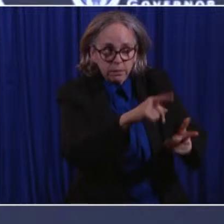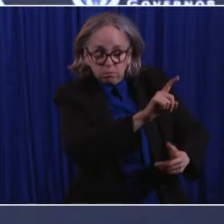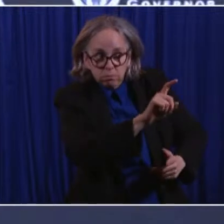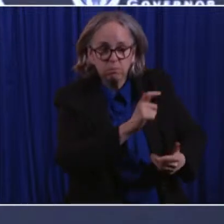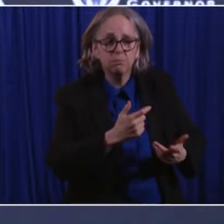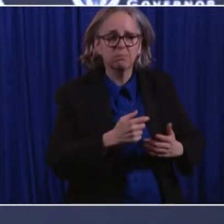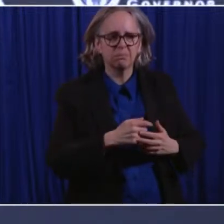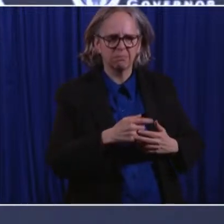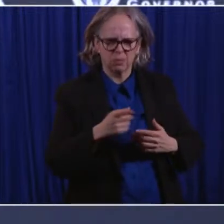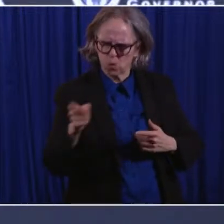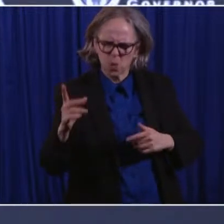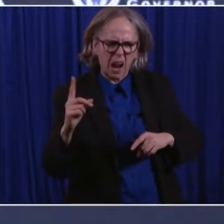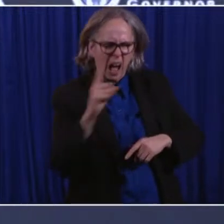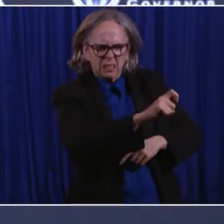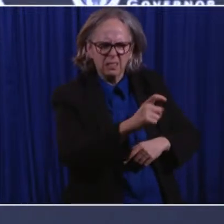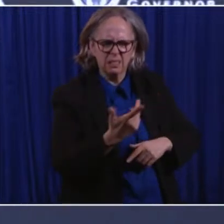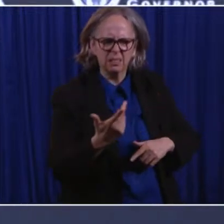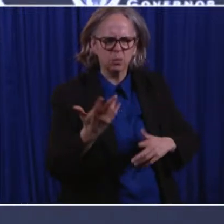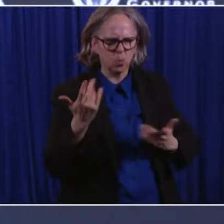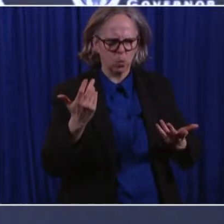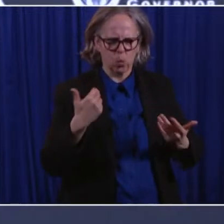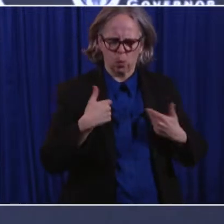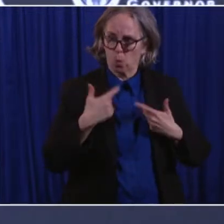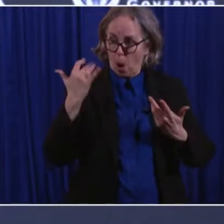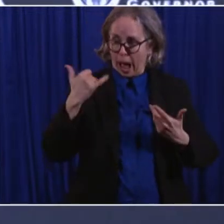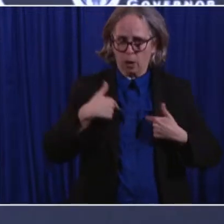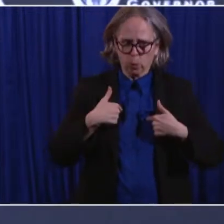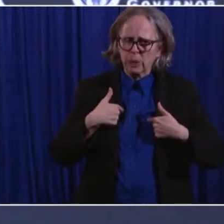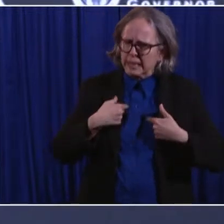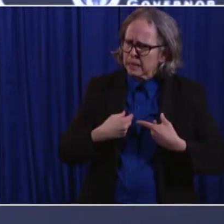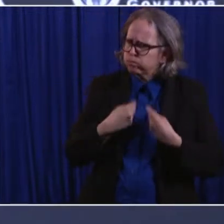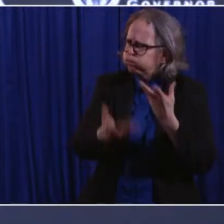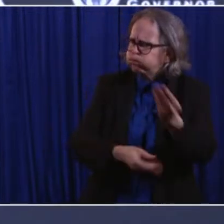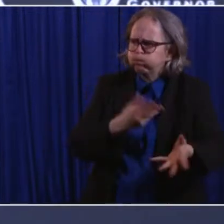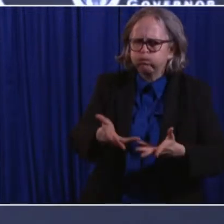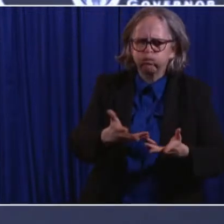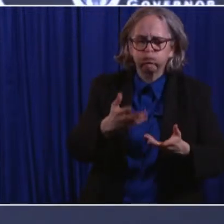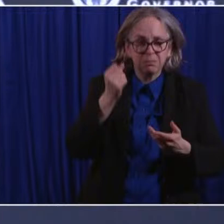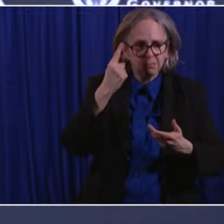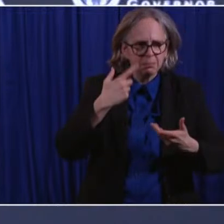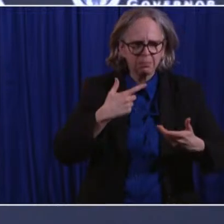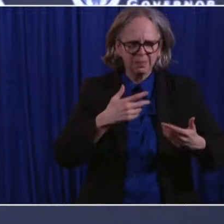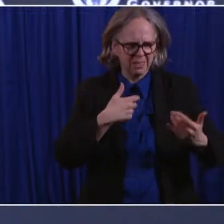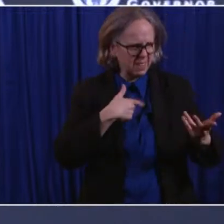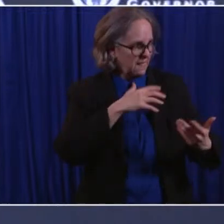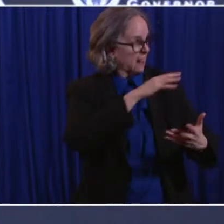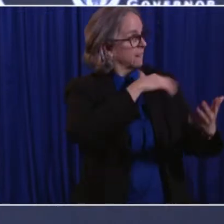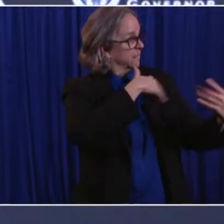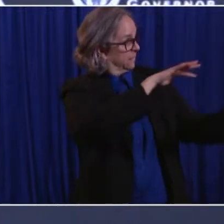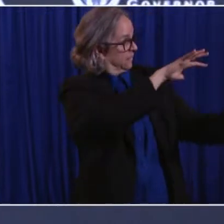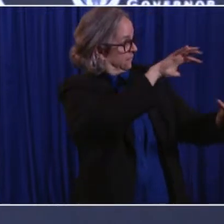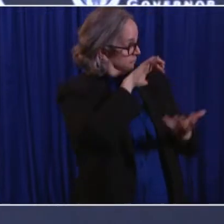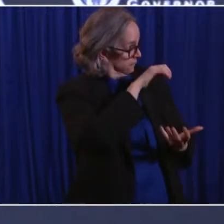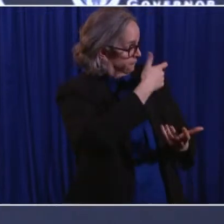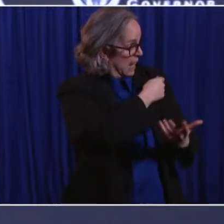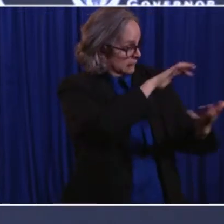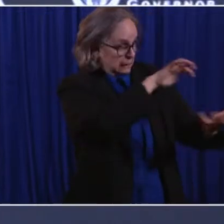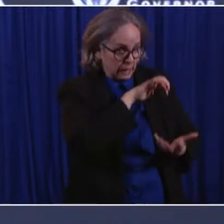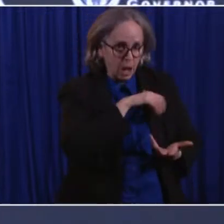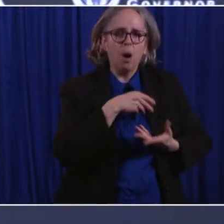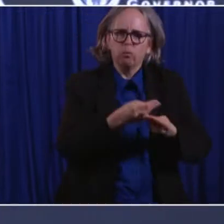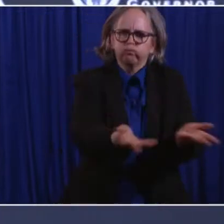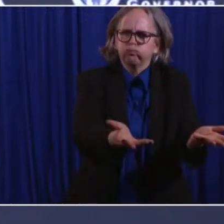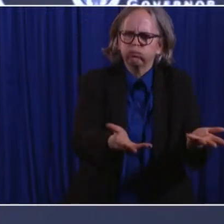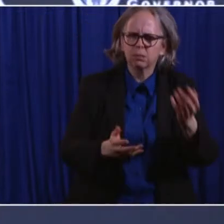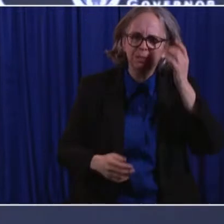providing that to them. We provide the vaccine to them. I gave you a number earlier on of the